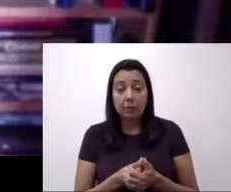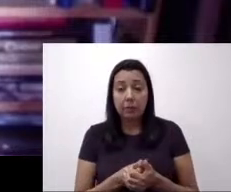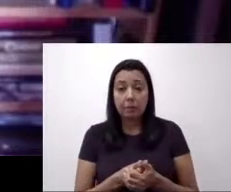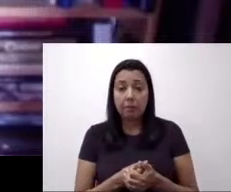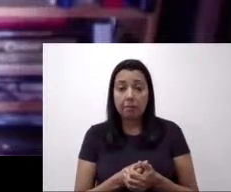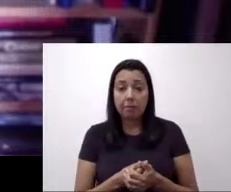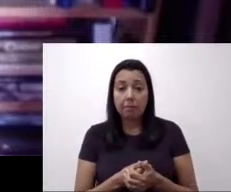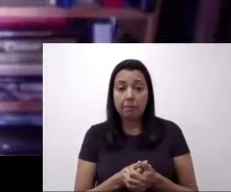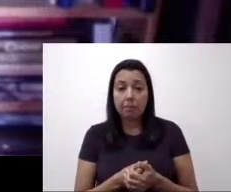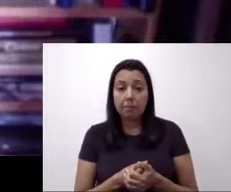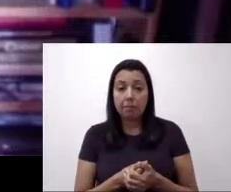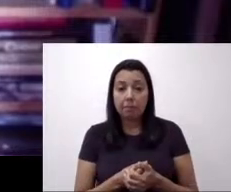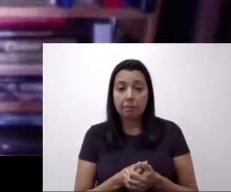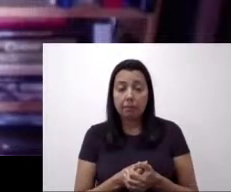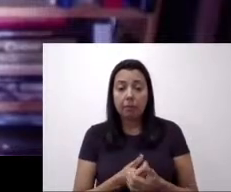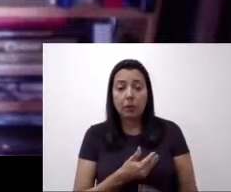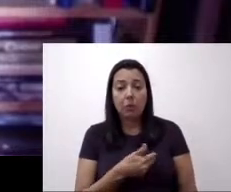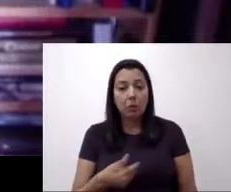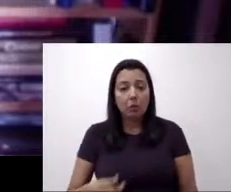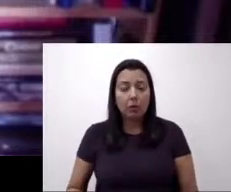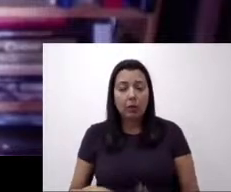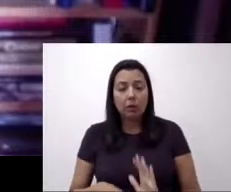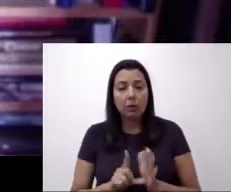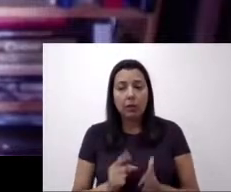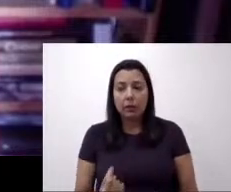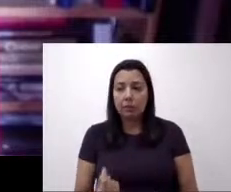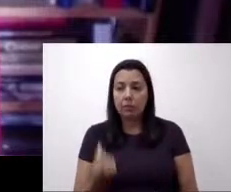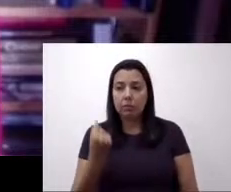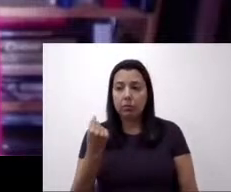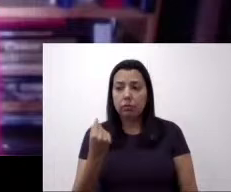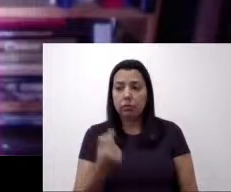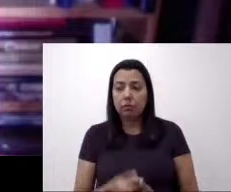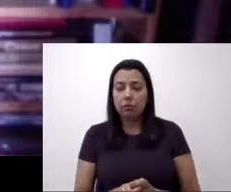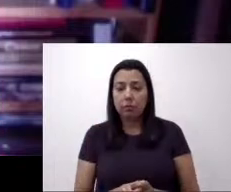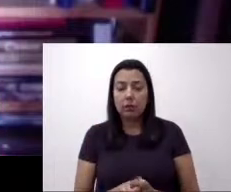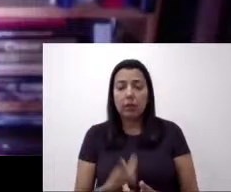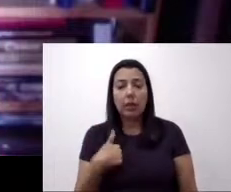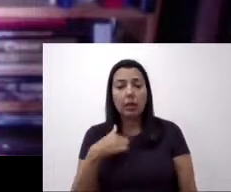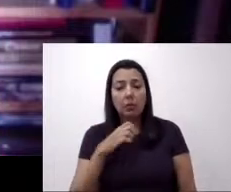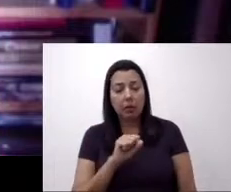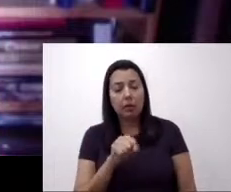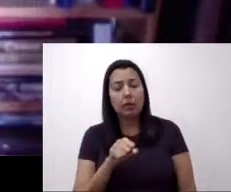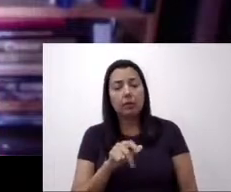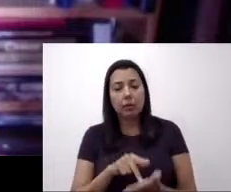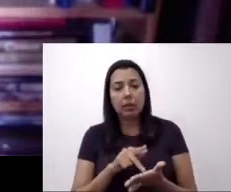prior governments. I think, for instance,